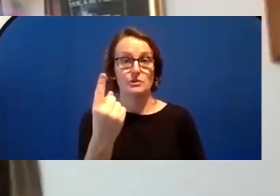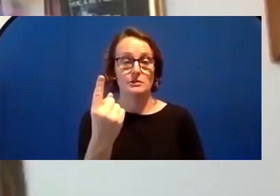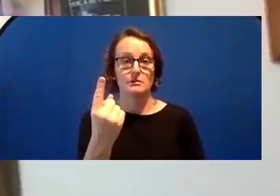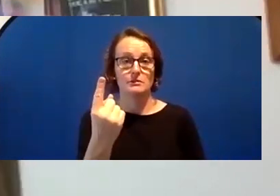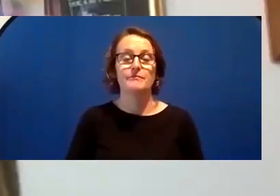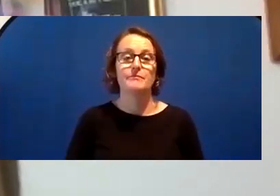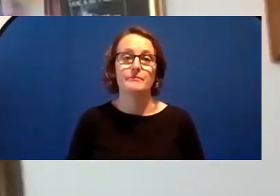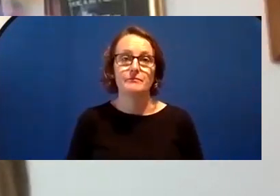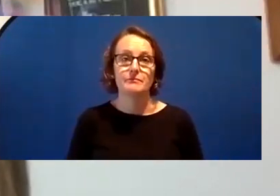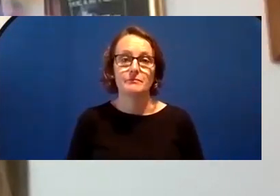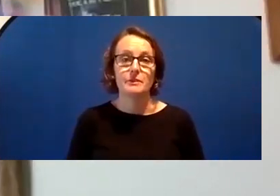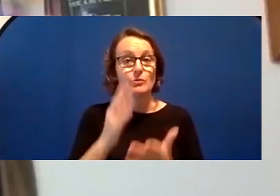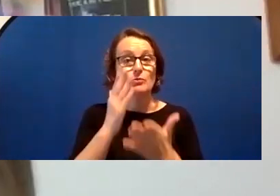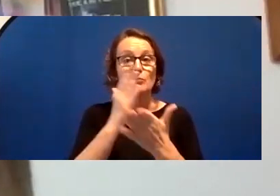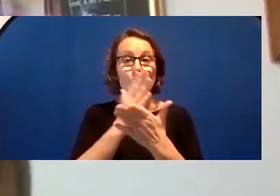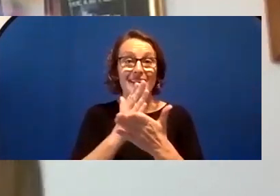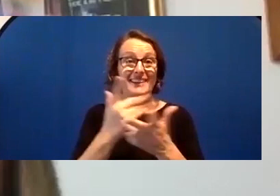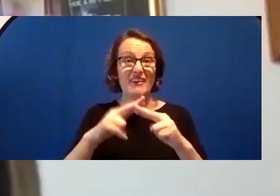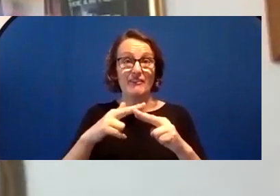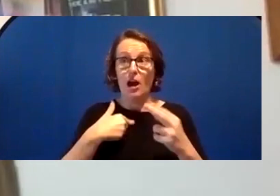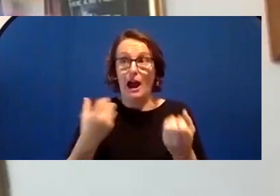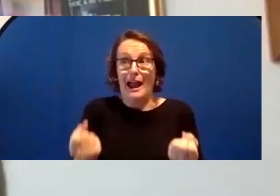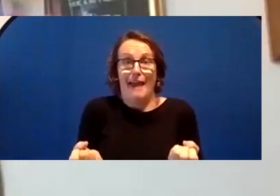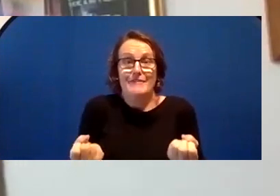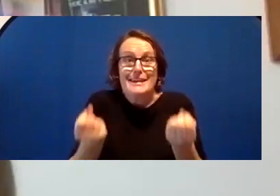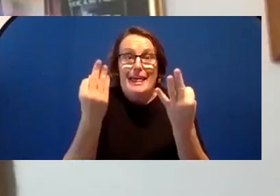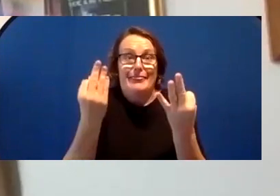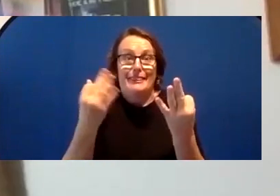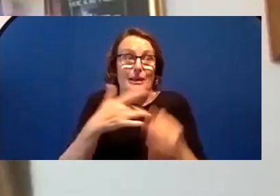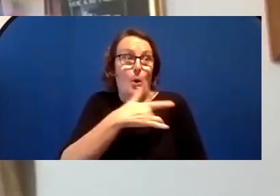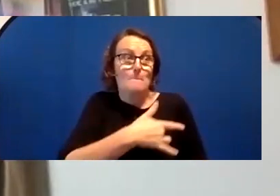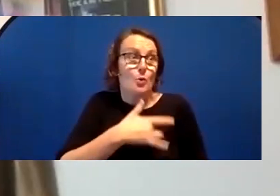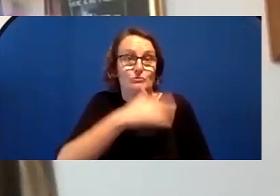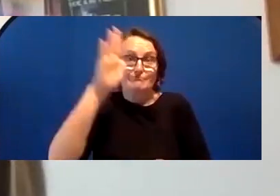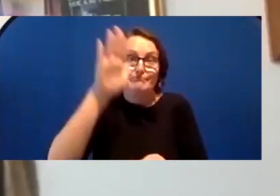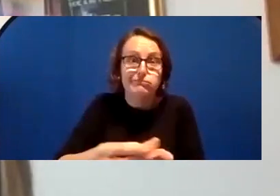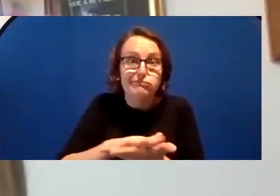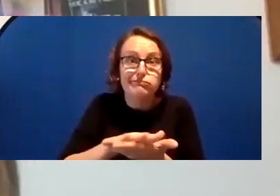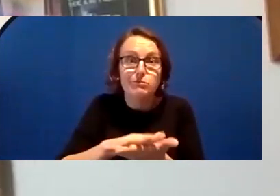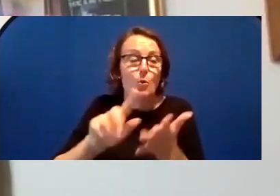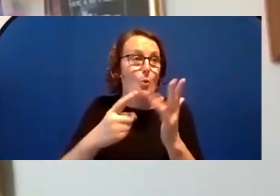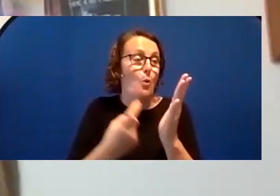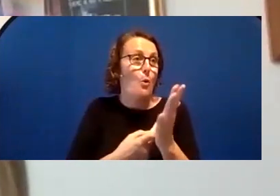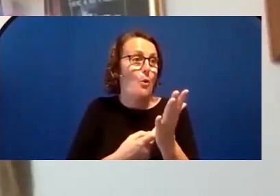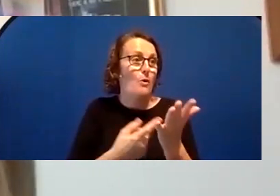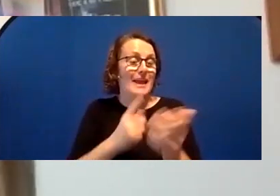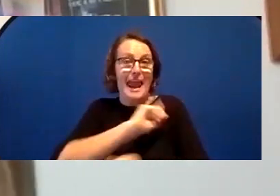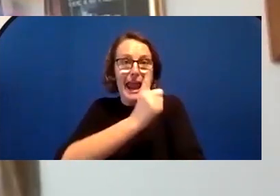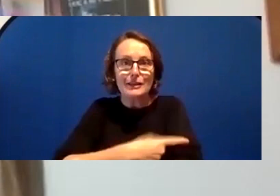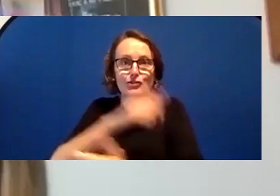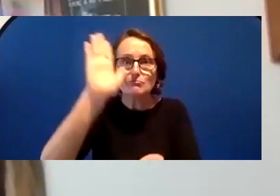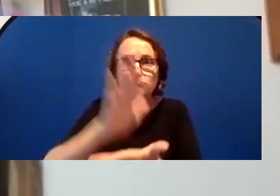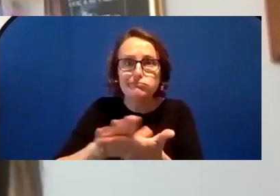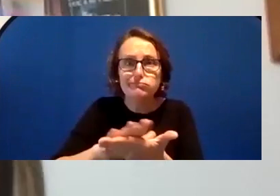that you can't pour from an empty cup, or to fit your own oxygen mask first before helping